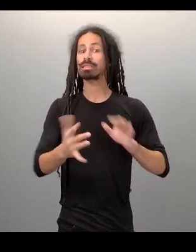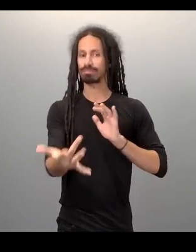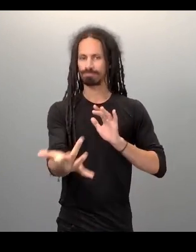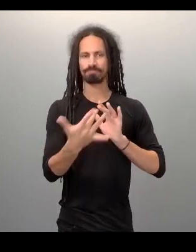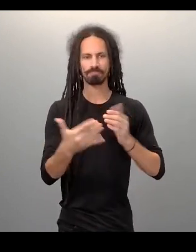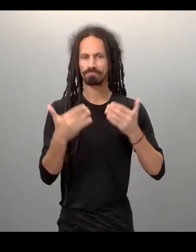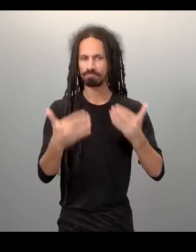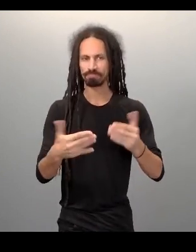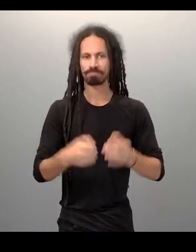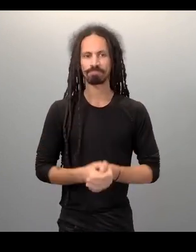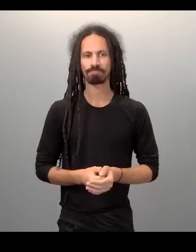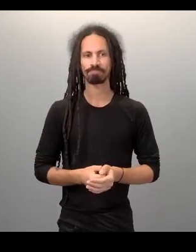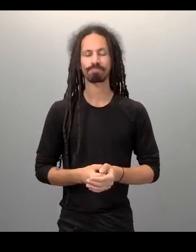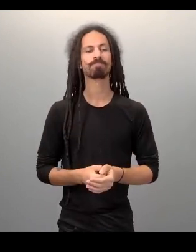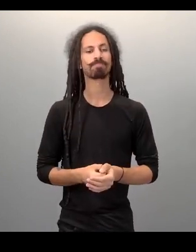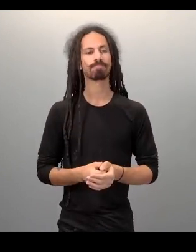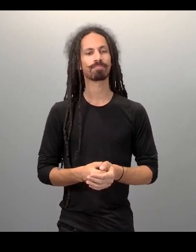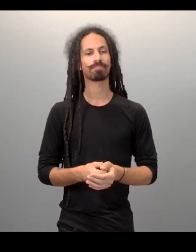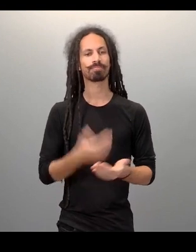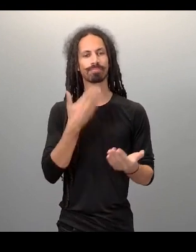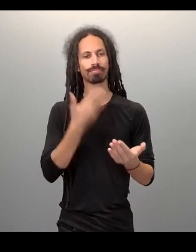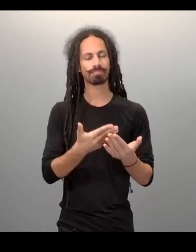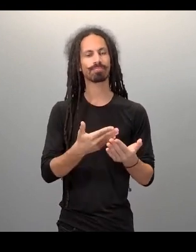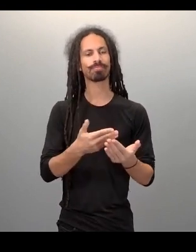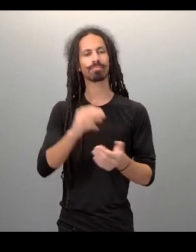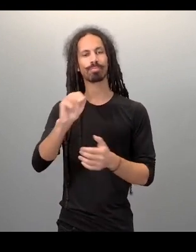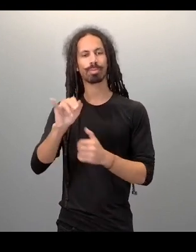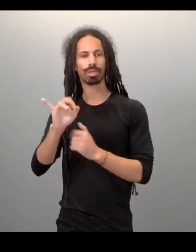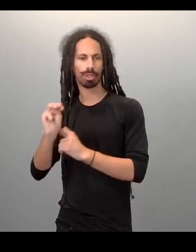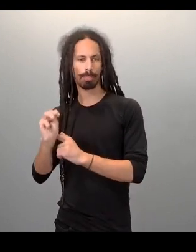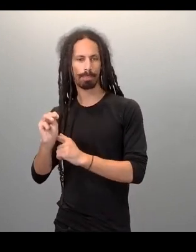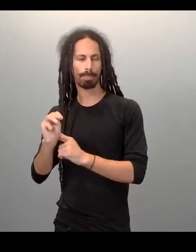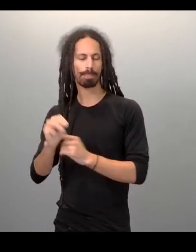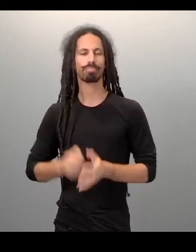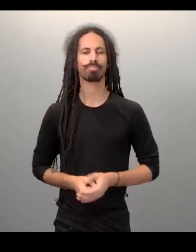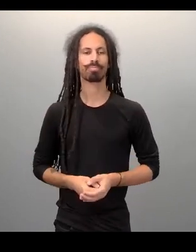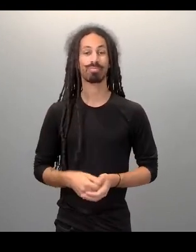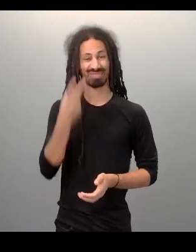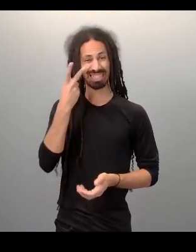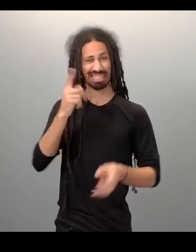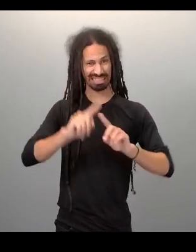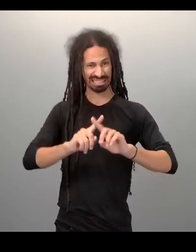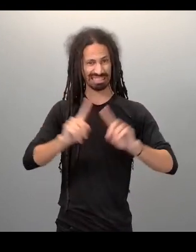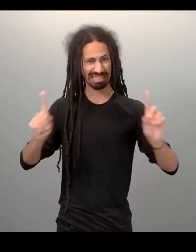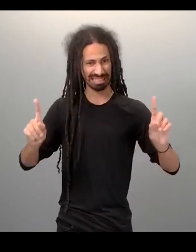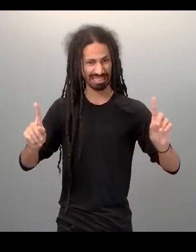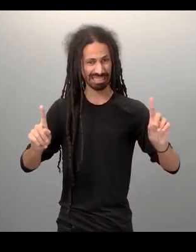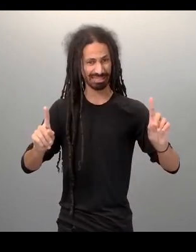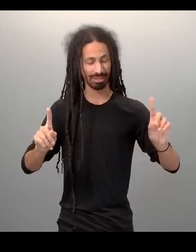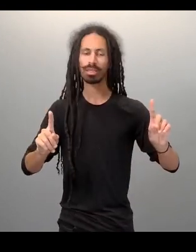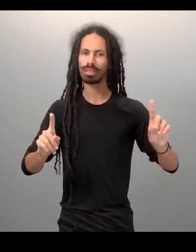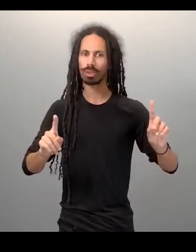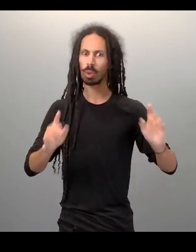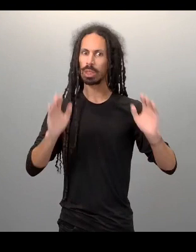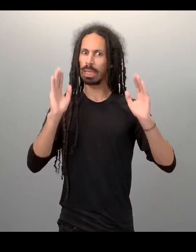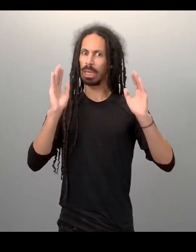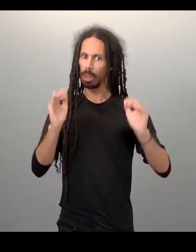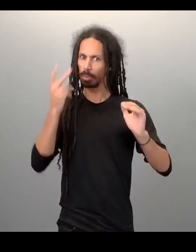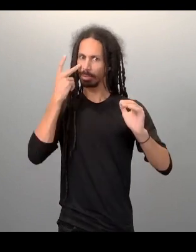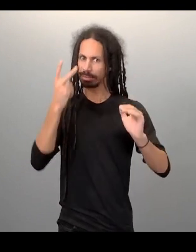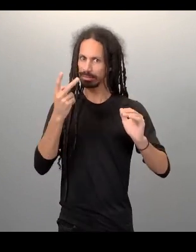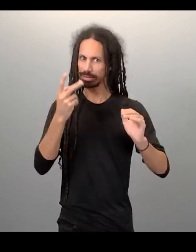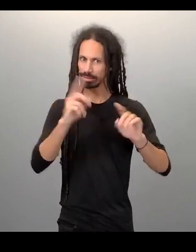sincerely, Mariam. Do you notice the difference in tone? I would hope so. Definitely